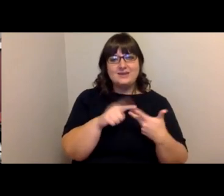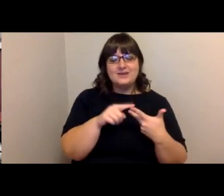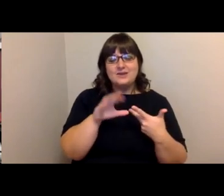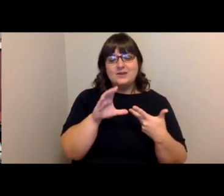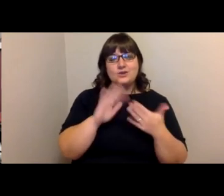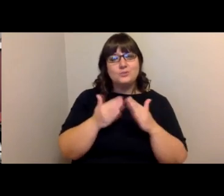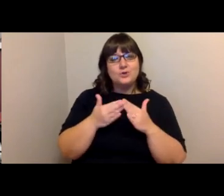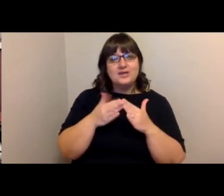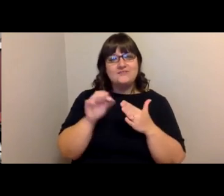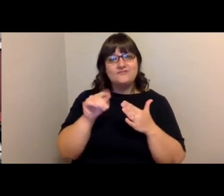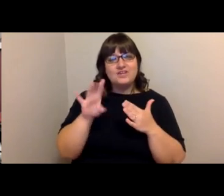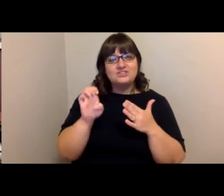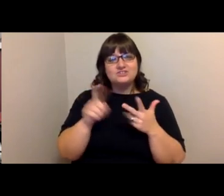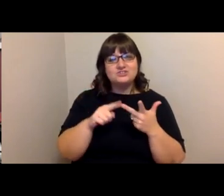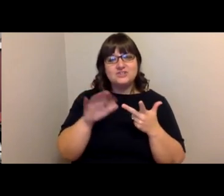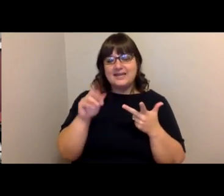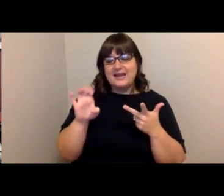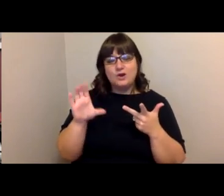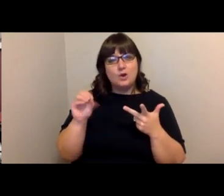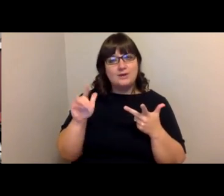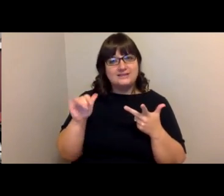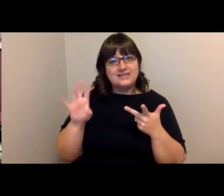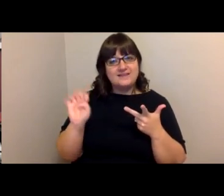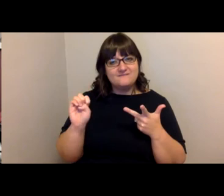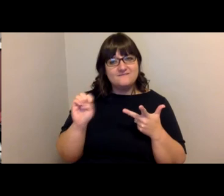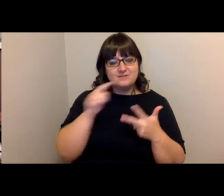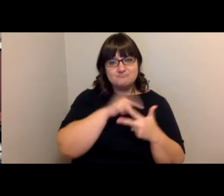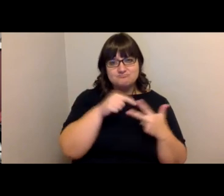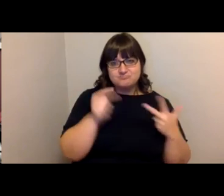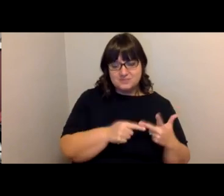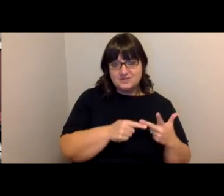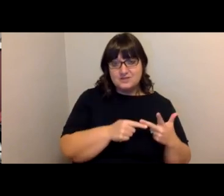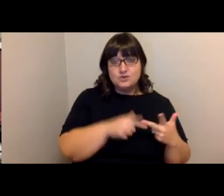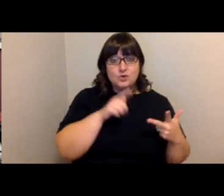collective, and others, you have sick, disabled,